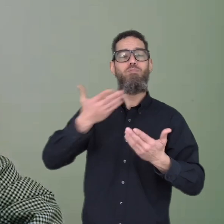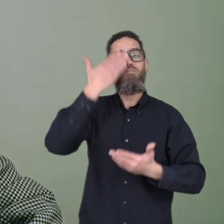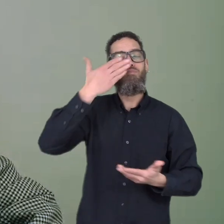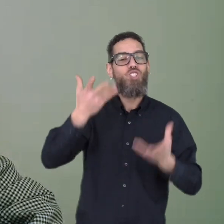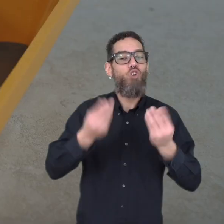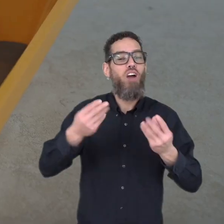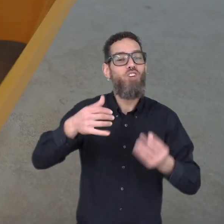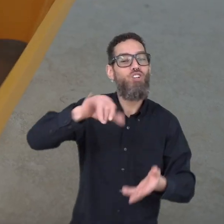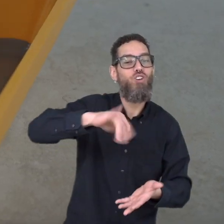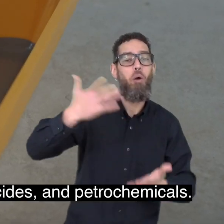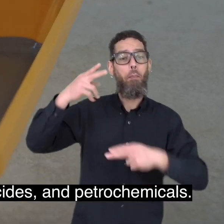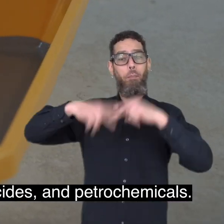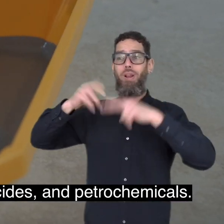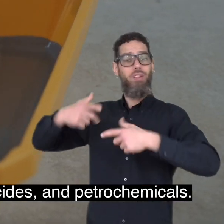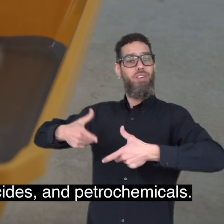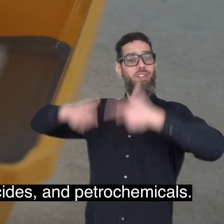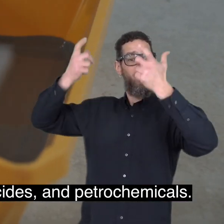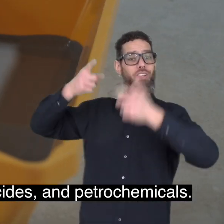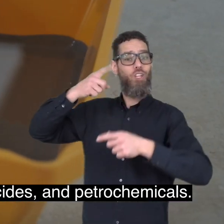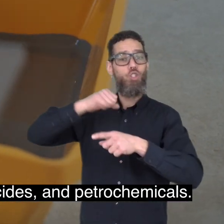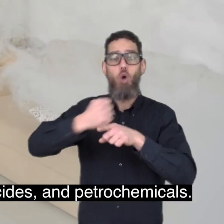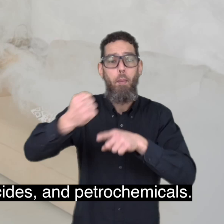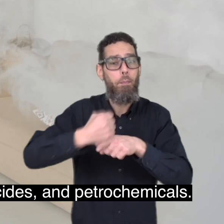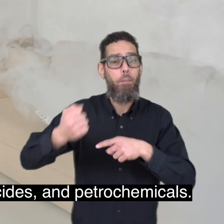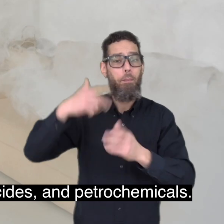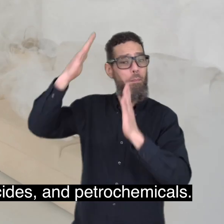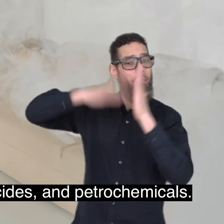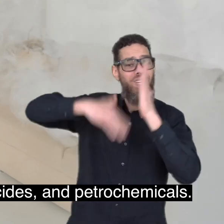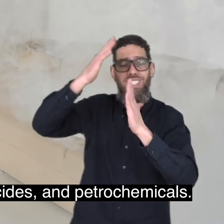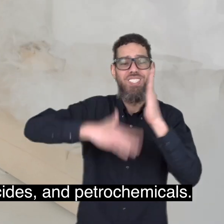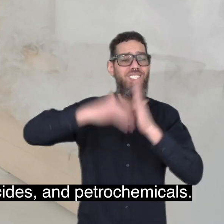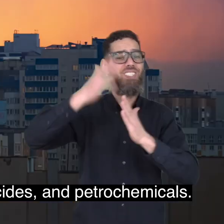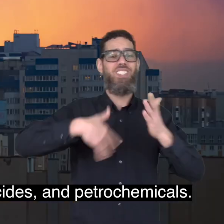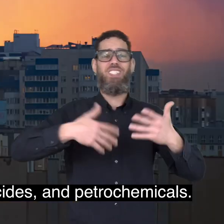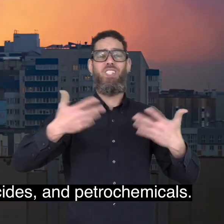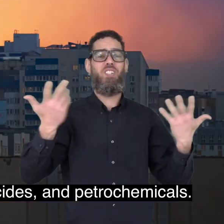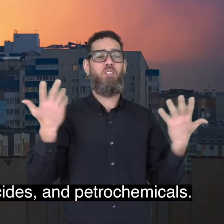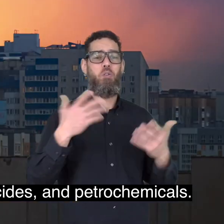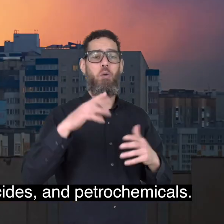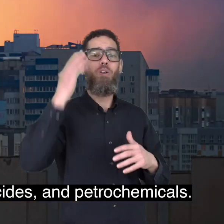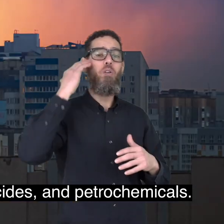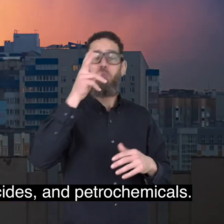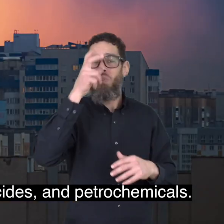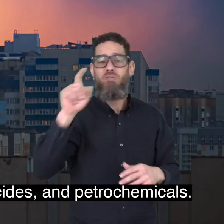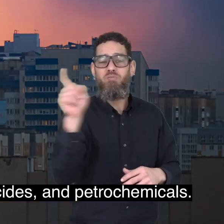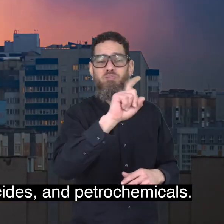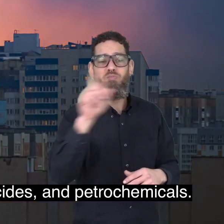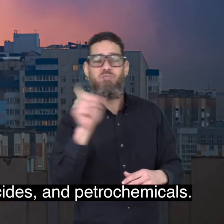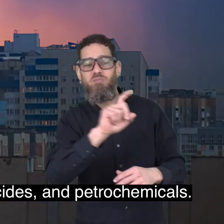in building materials and products used for renovations, as well as pesticides and petrochemicals.